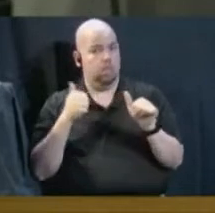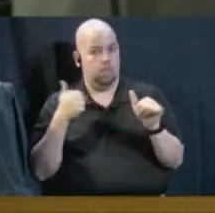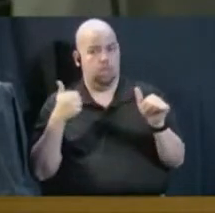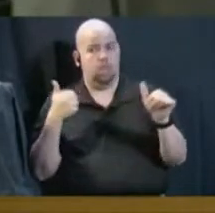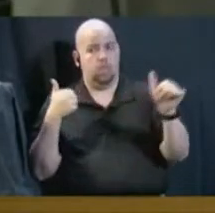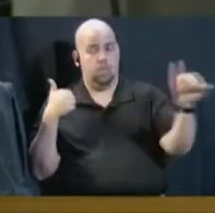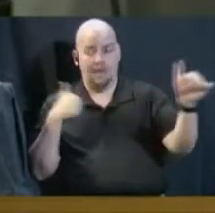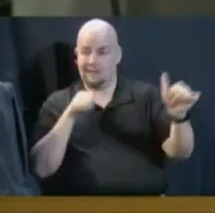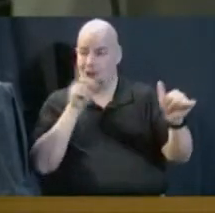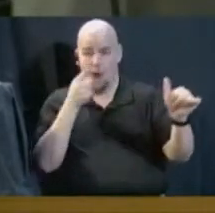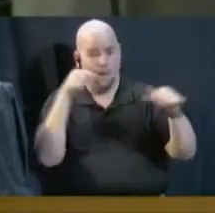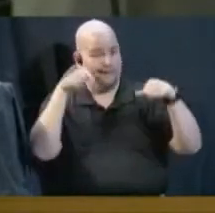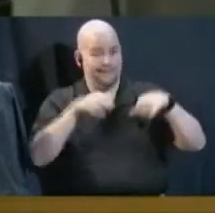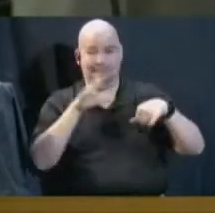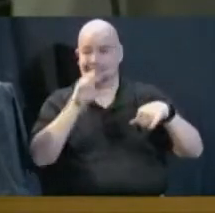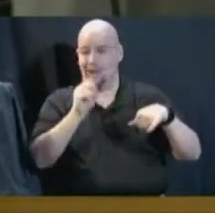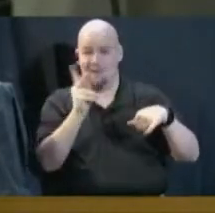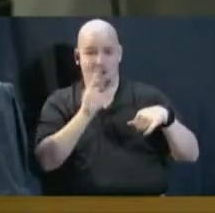this county.